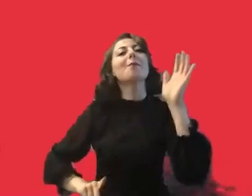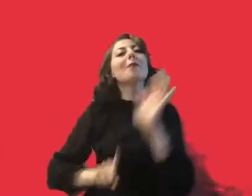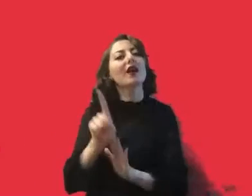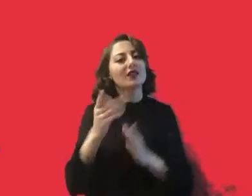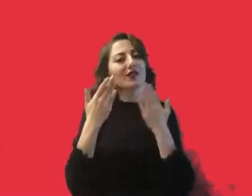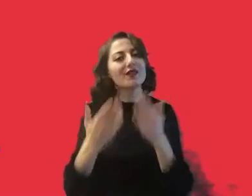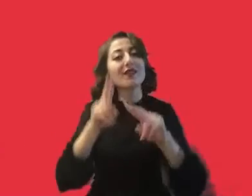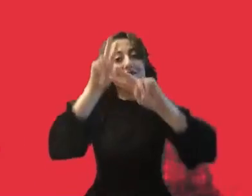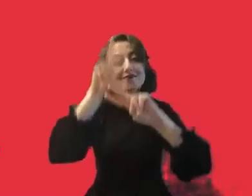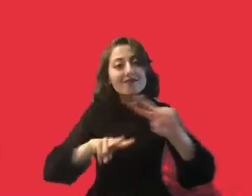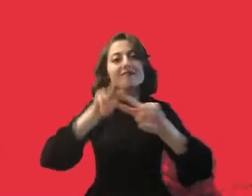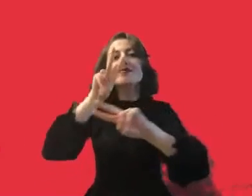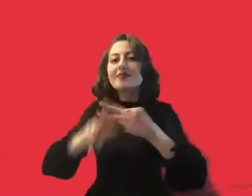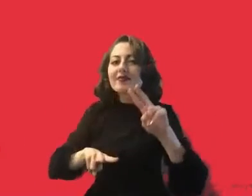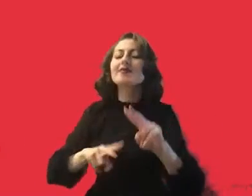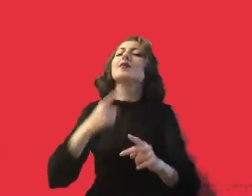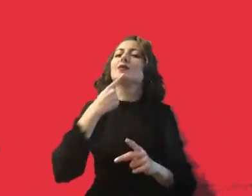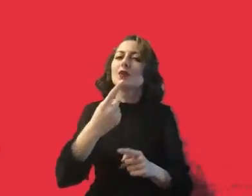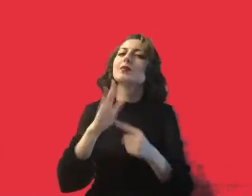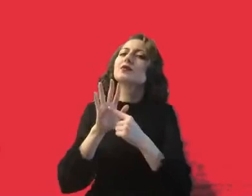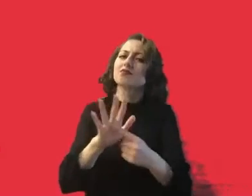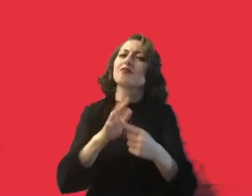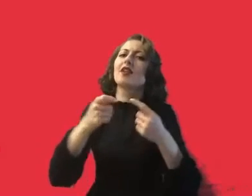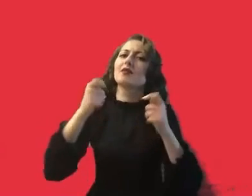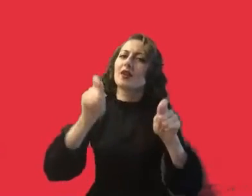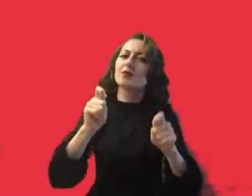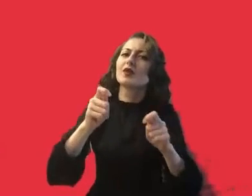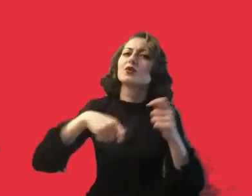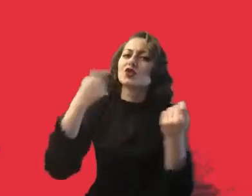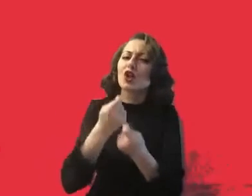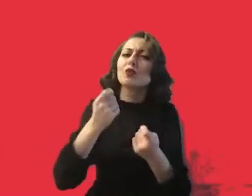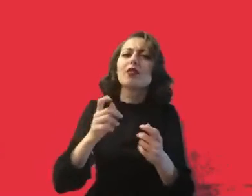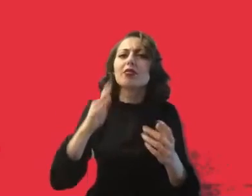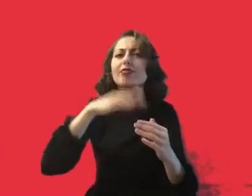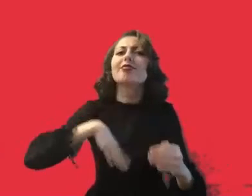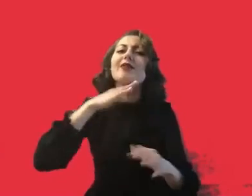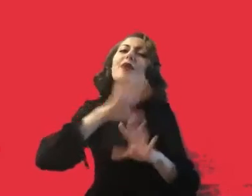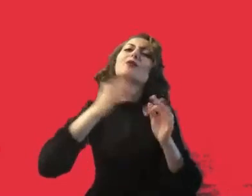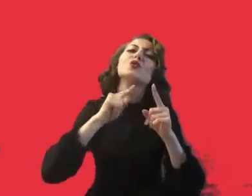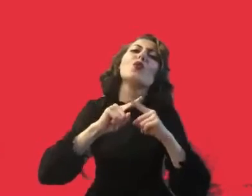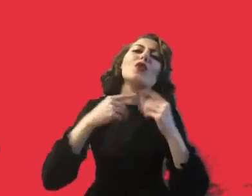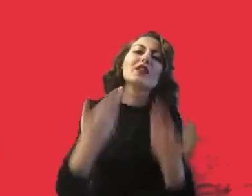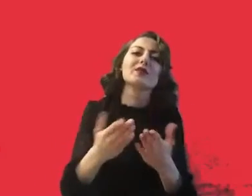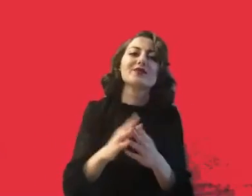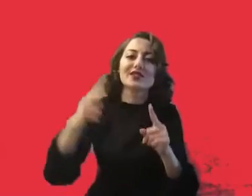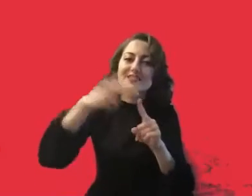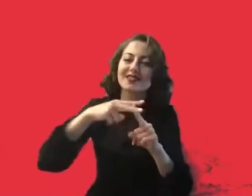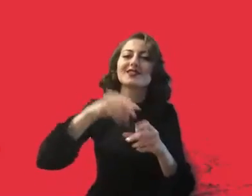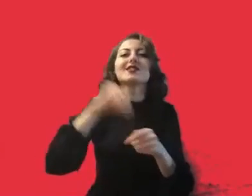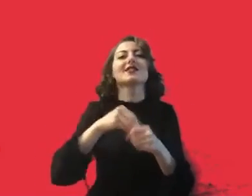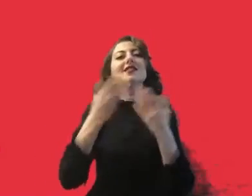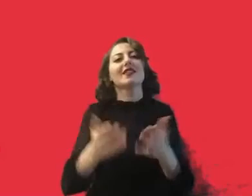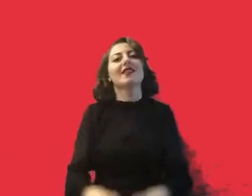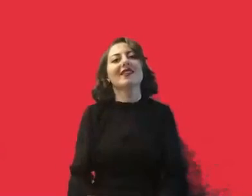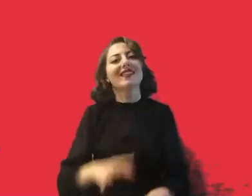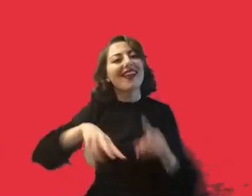be together. We will do it together. As your hashtags are completing this slogan very well. Thank you for your